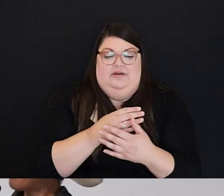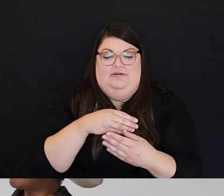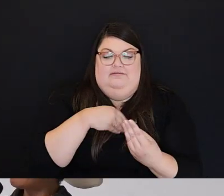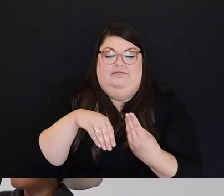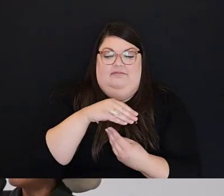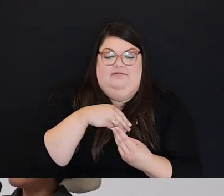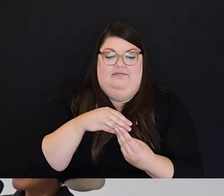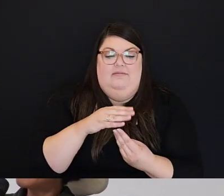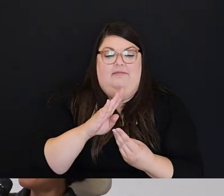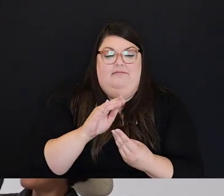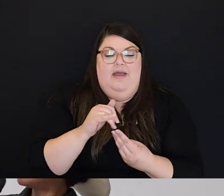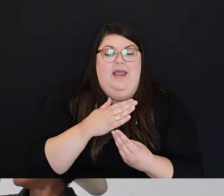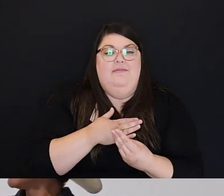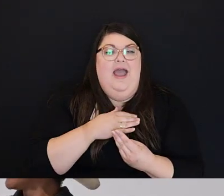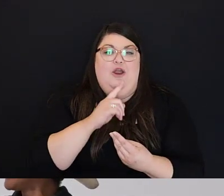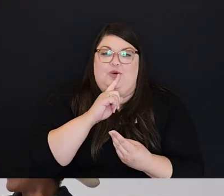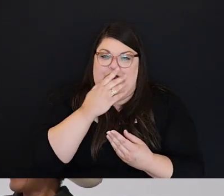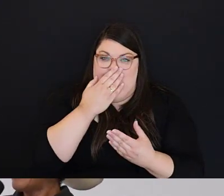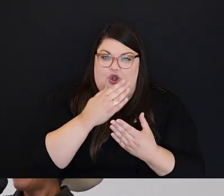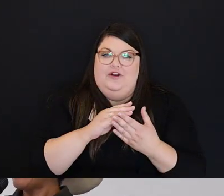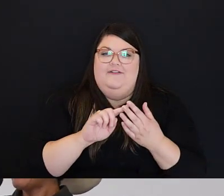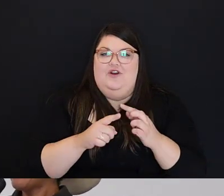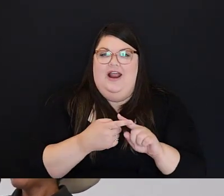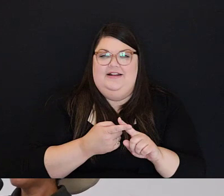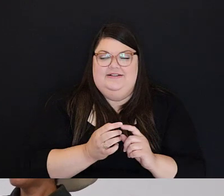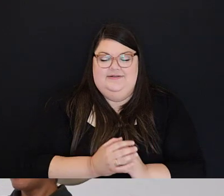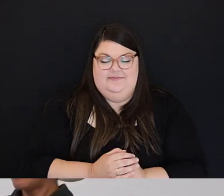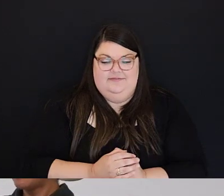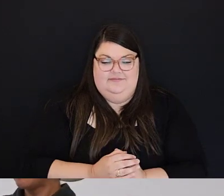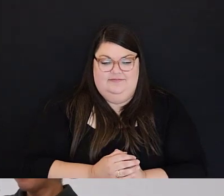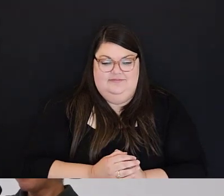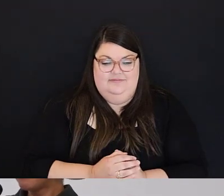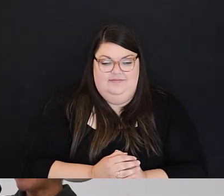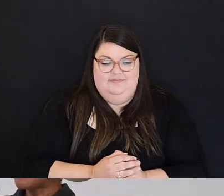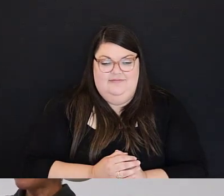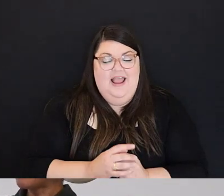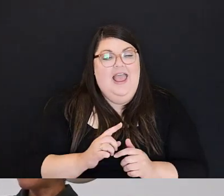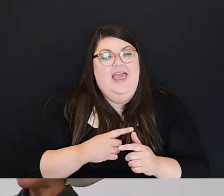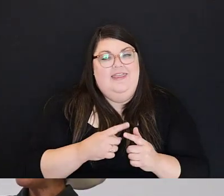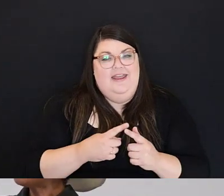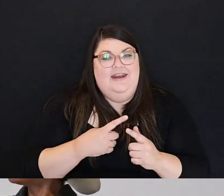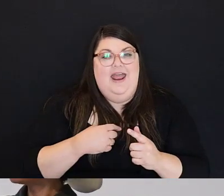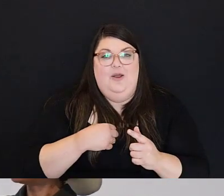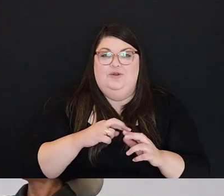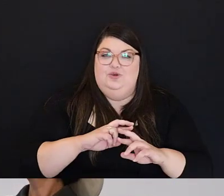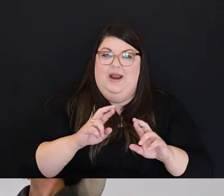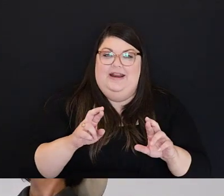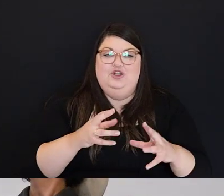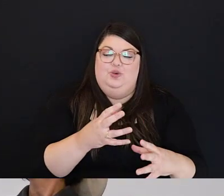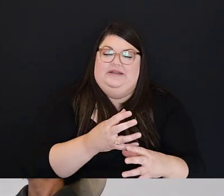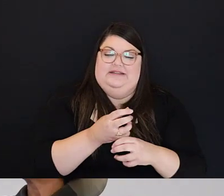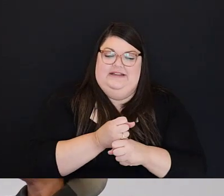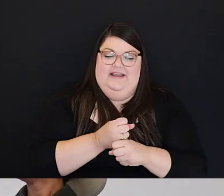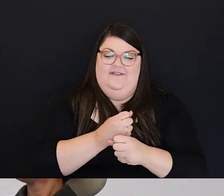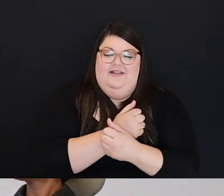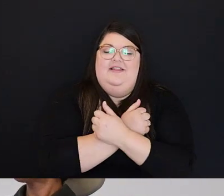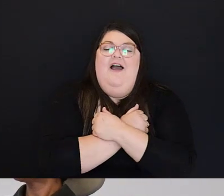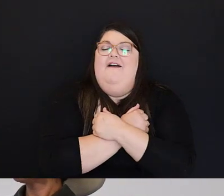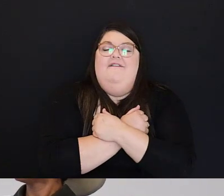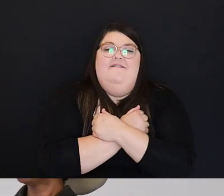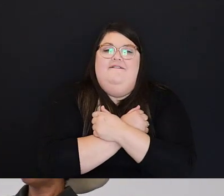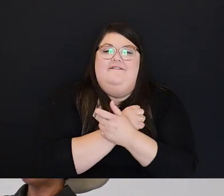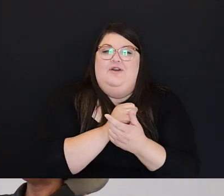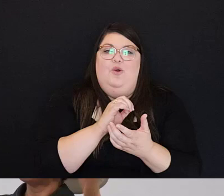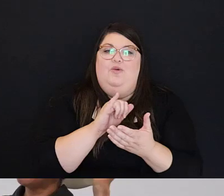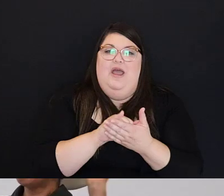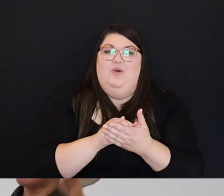my really good friends, and then I was ready to receive love, which was